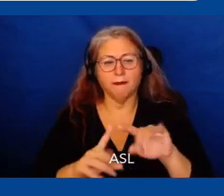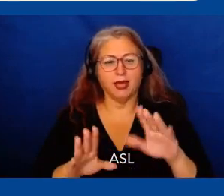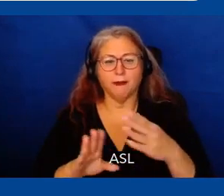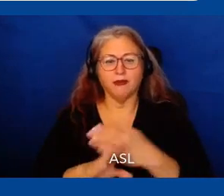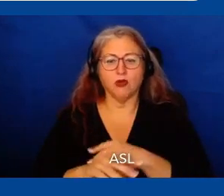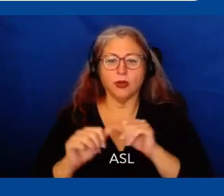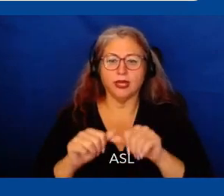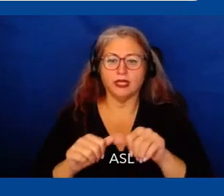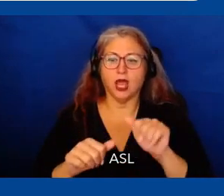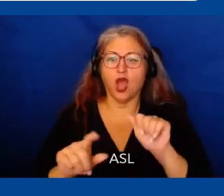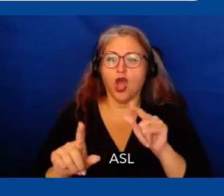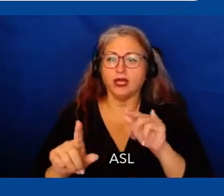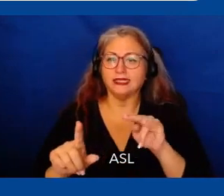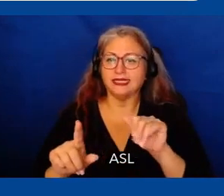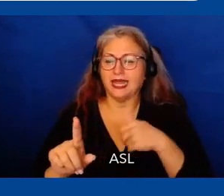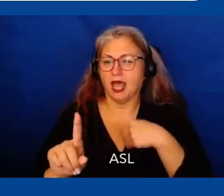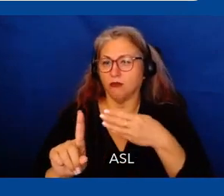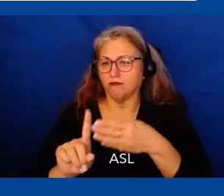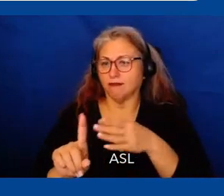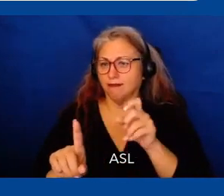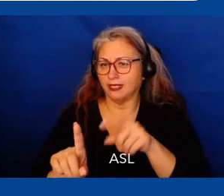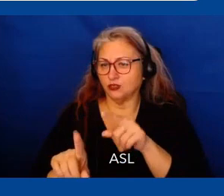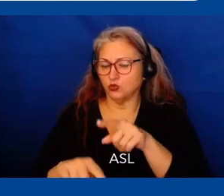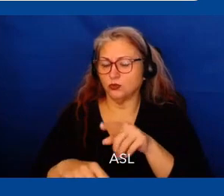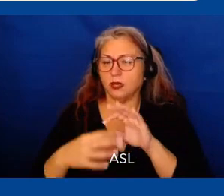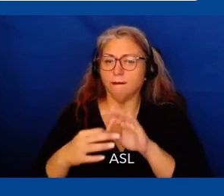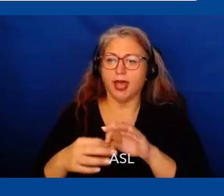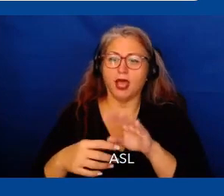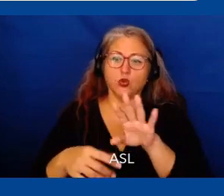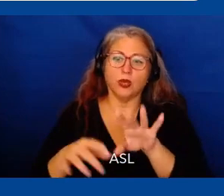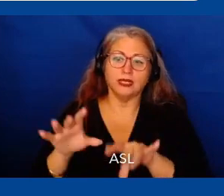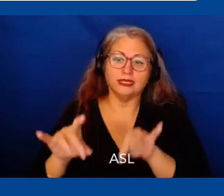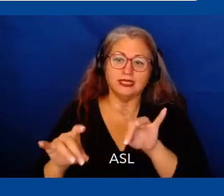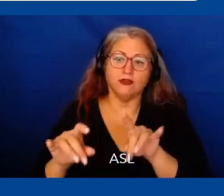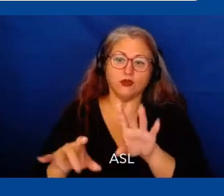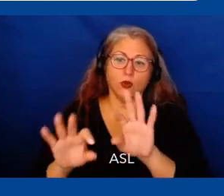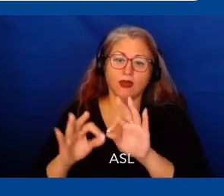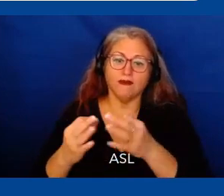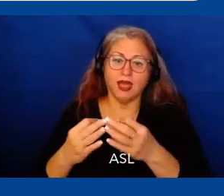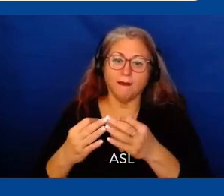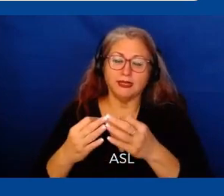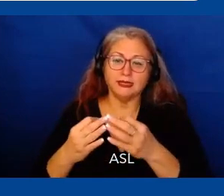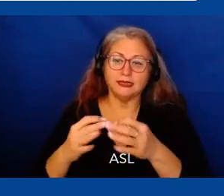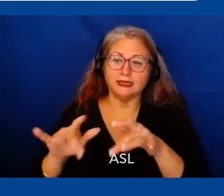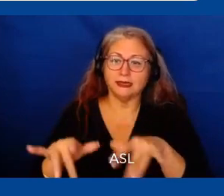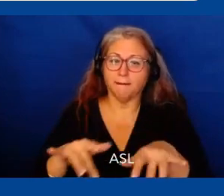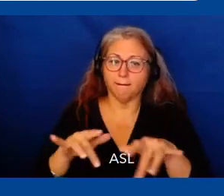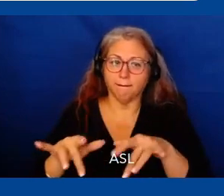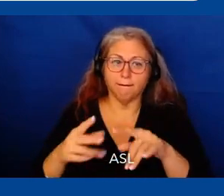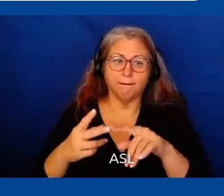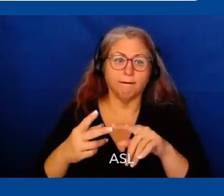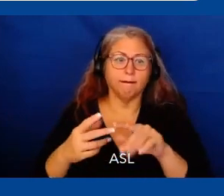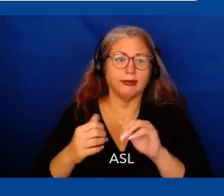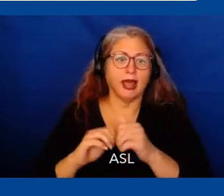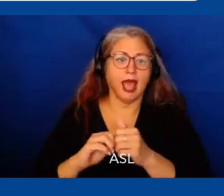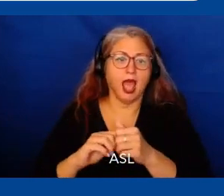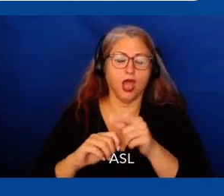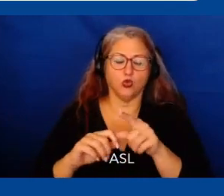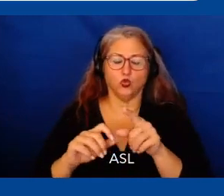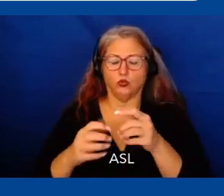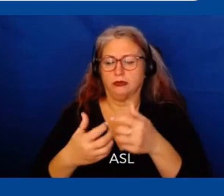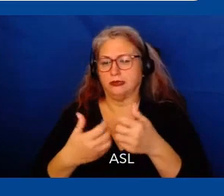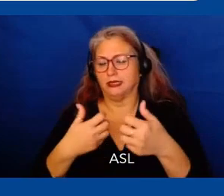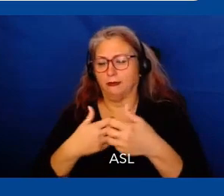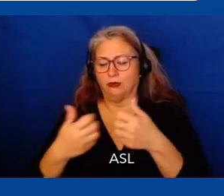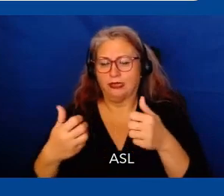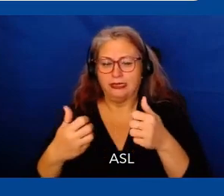further, Agustina, I wanted to talk to you about the discovery of your family's tapes and how you discern like what you